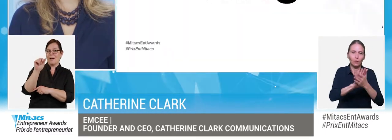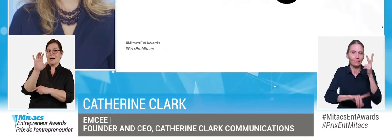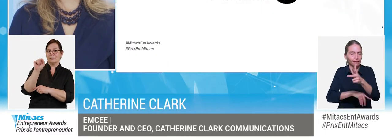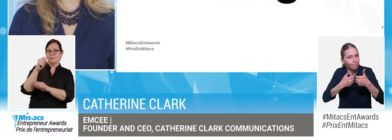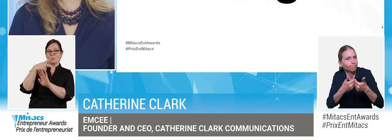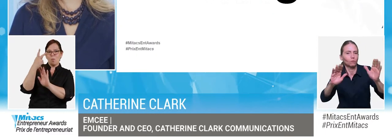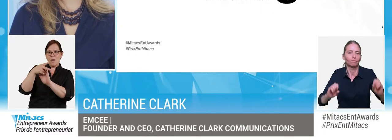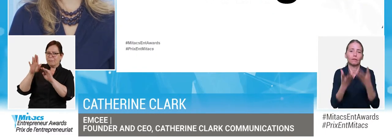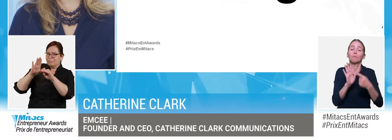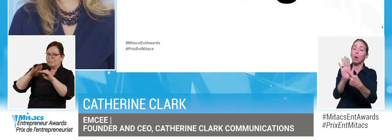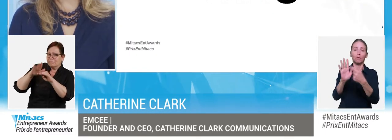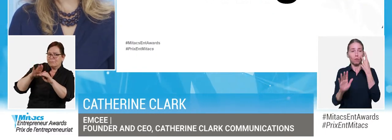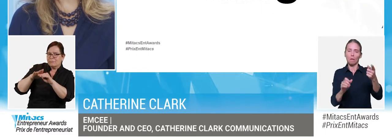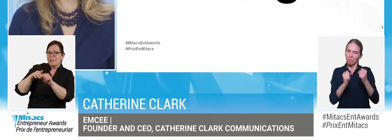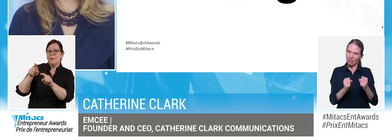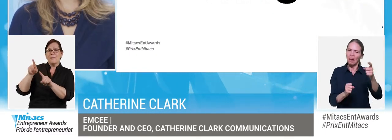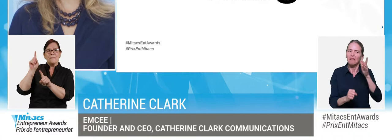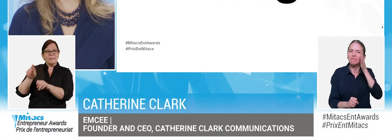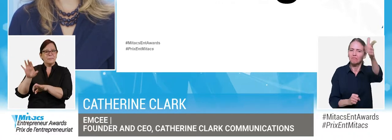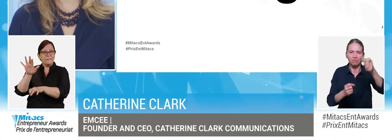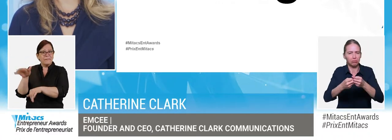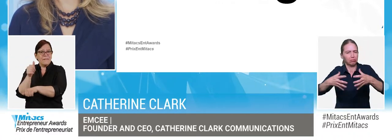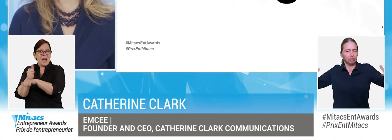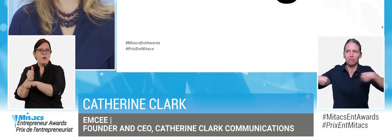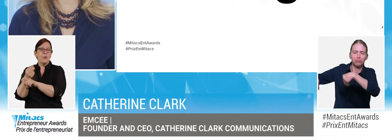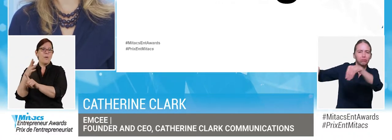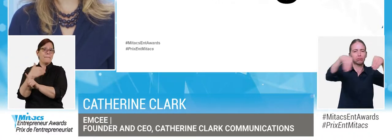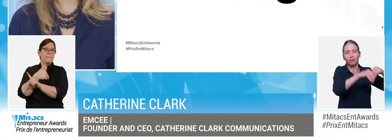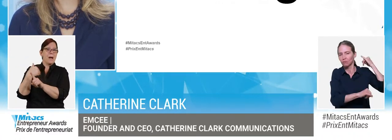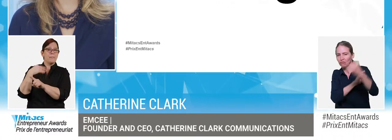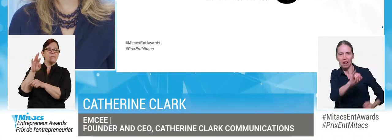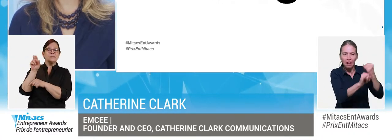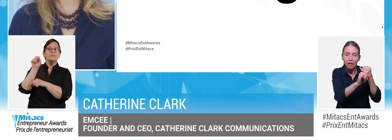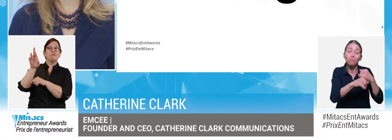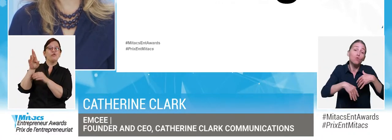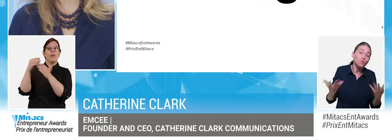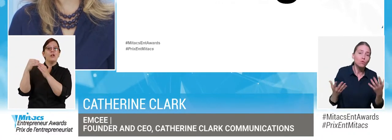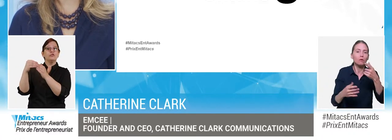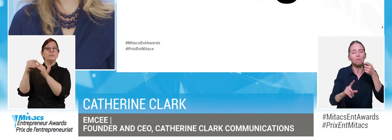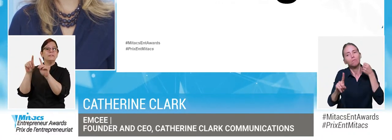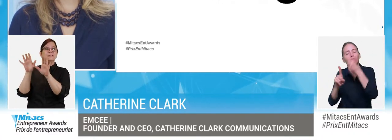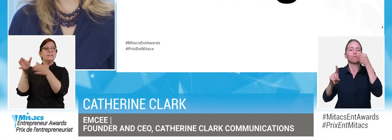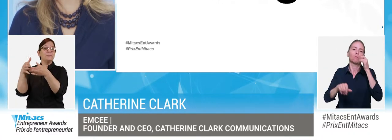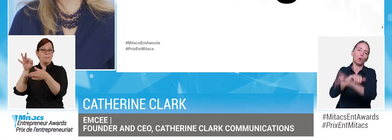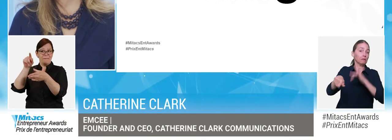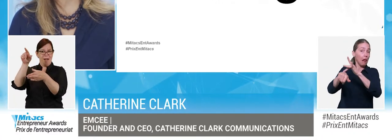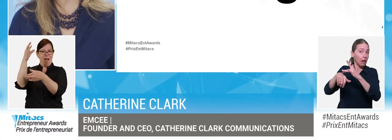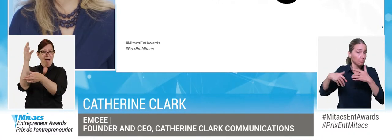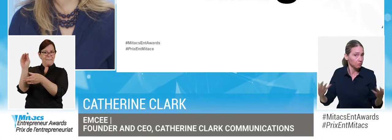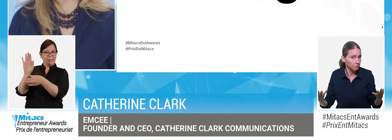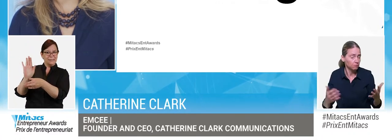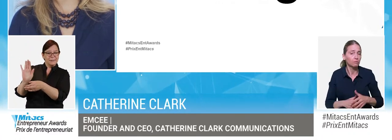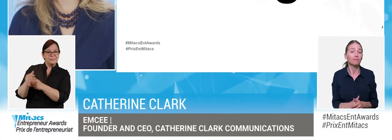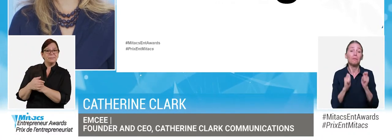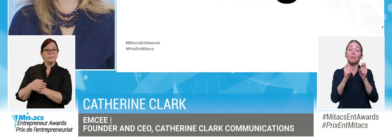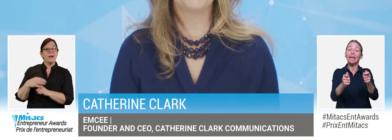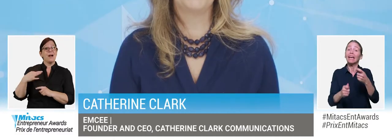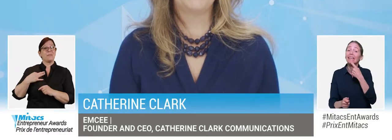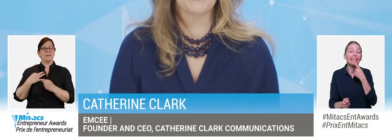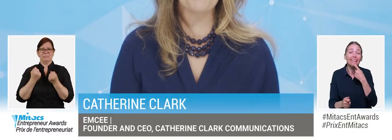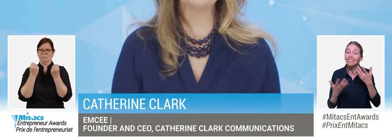your words, Minister Romano, and thank you to the Government of Ontario for its recent investments in Mitacs and for placing your trust in